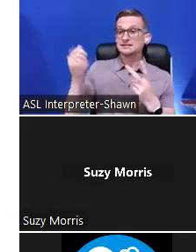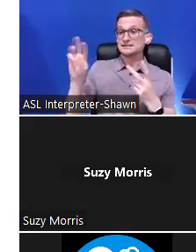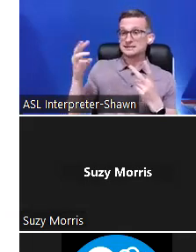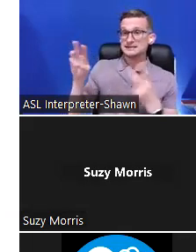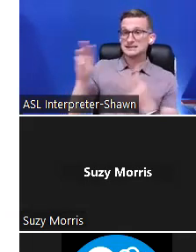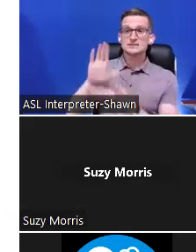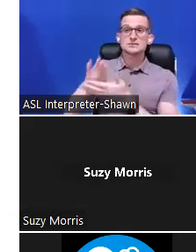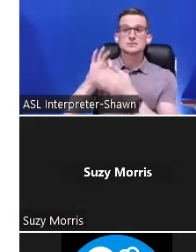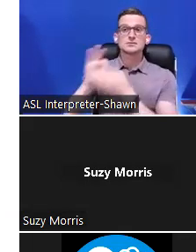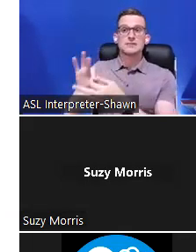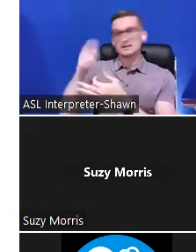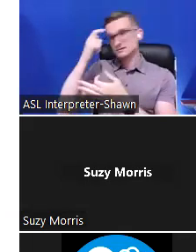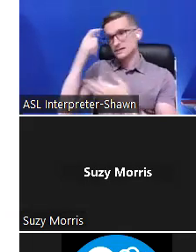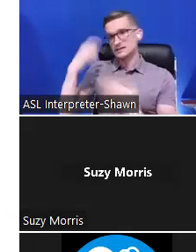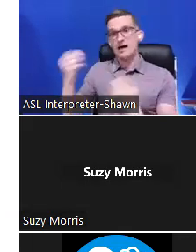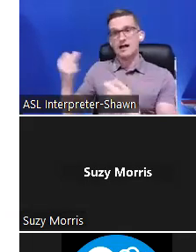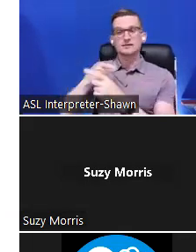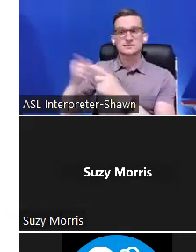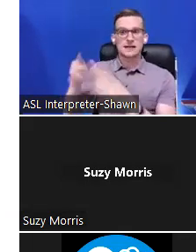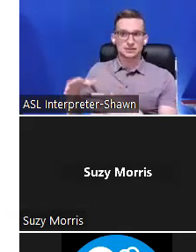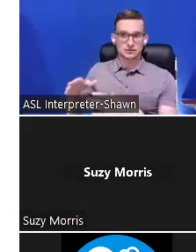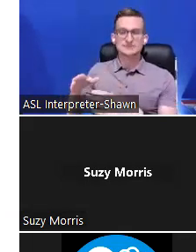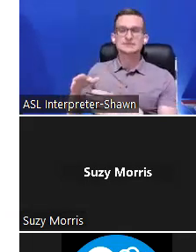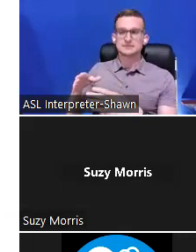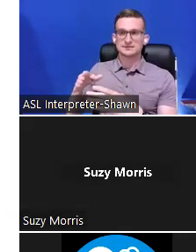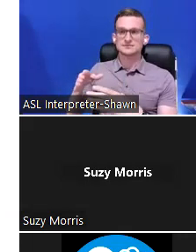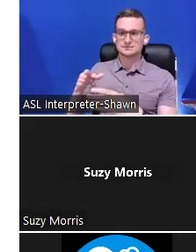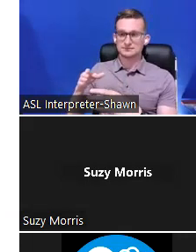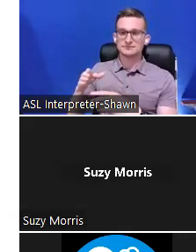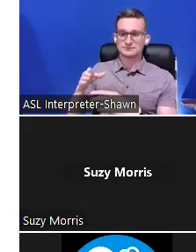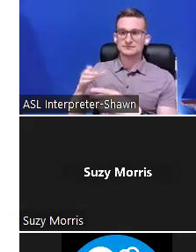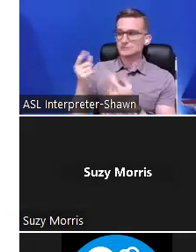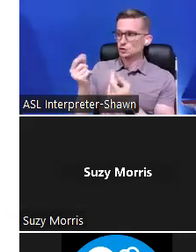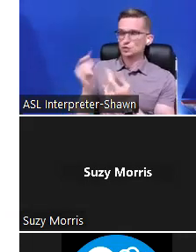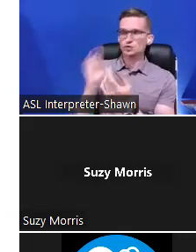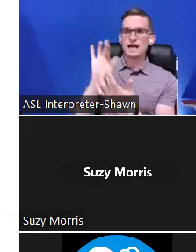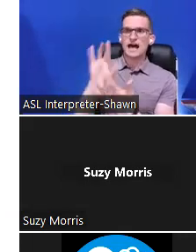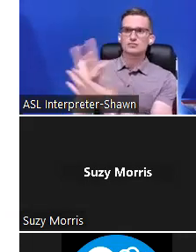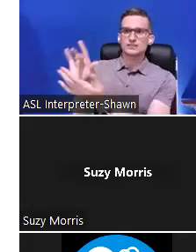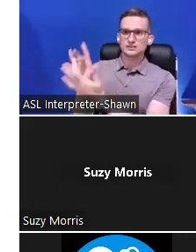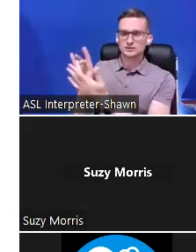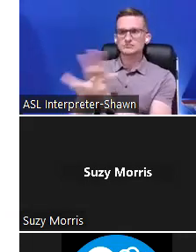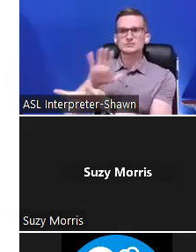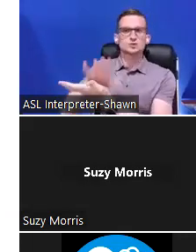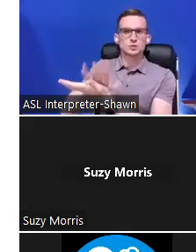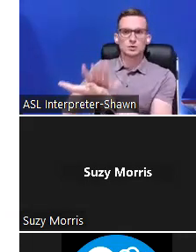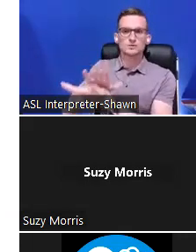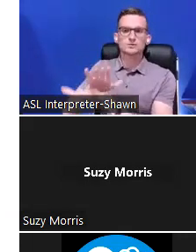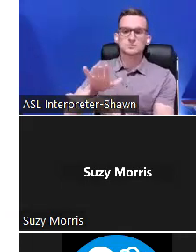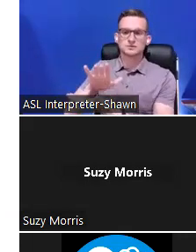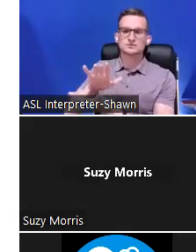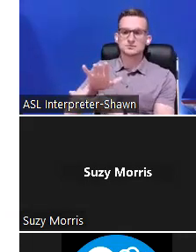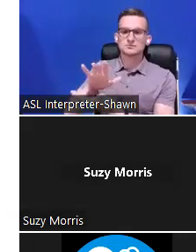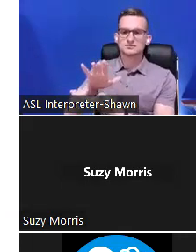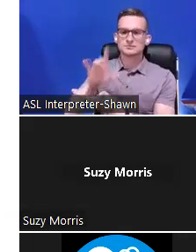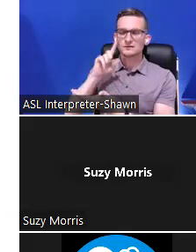health specialists who are outreaching schools in their particular catchment areas. I'm really excited that